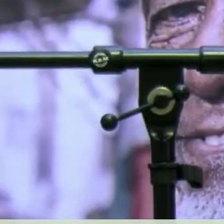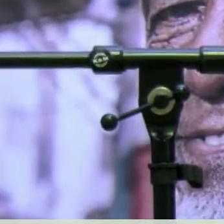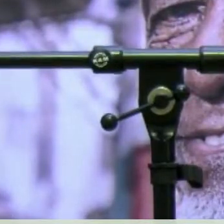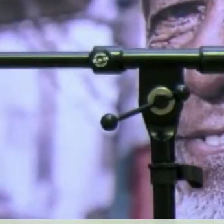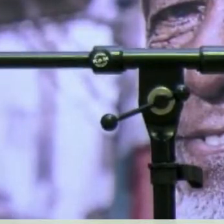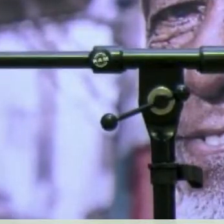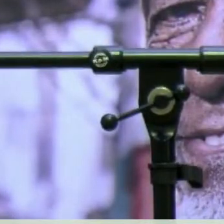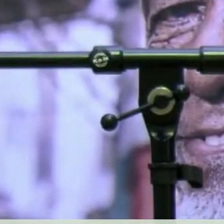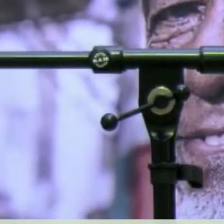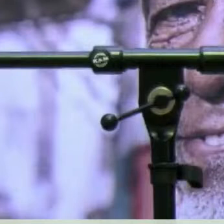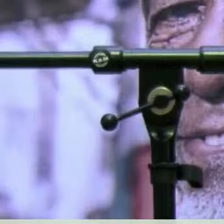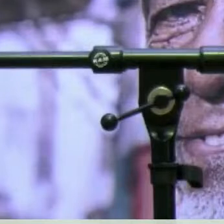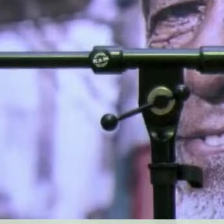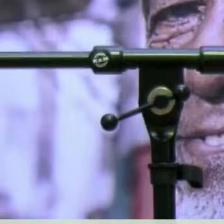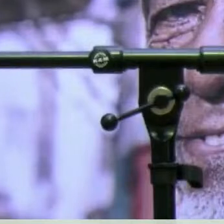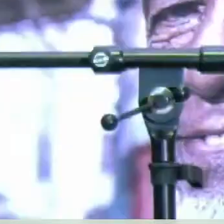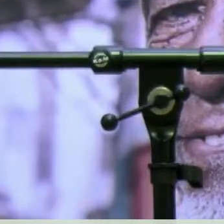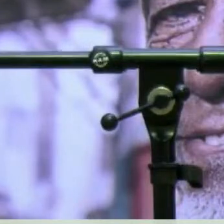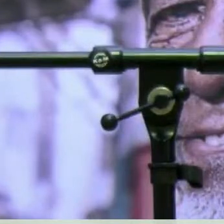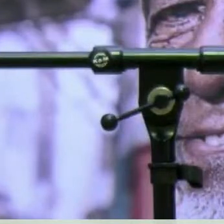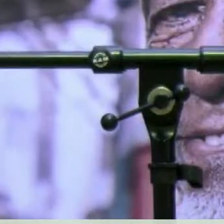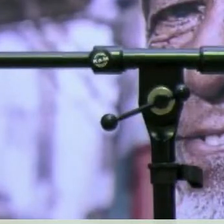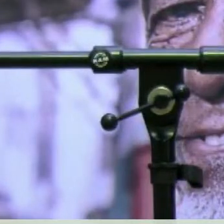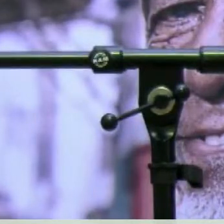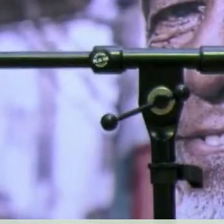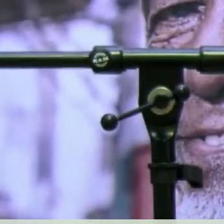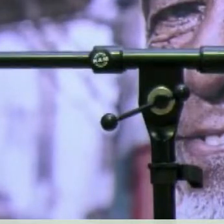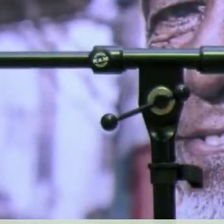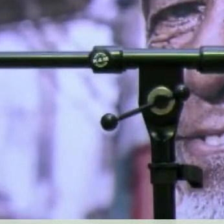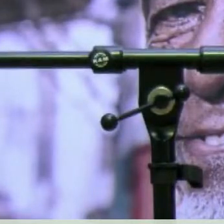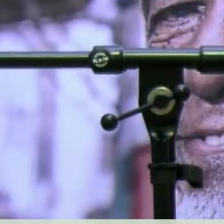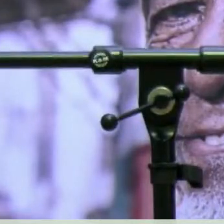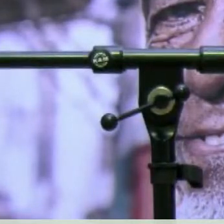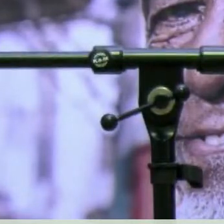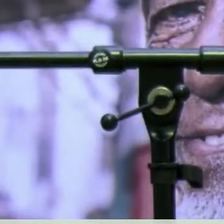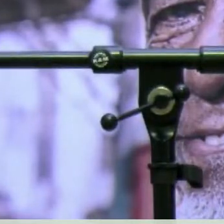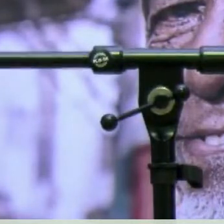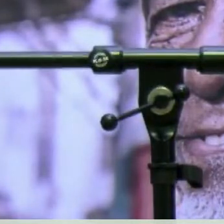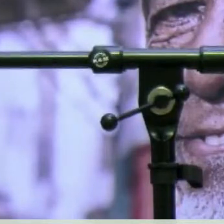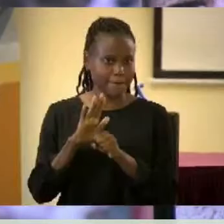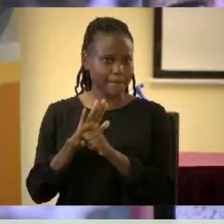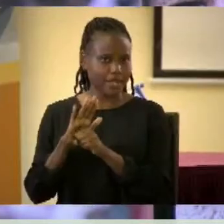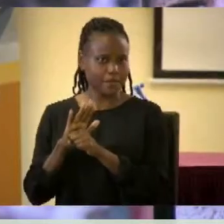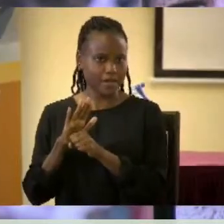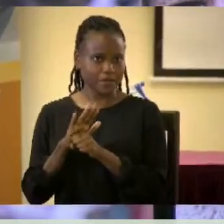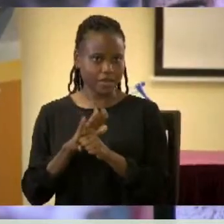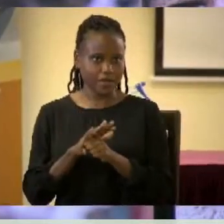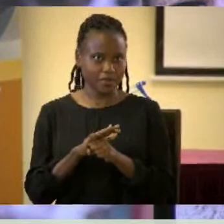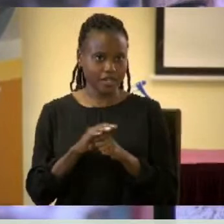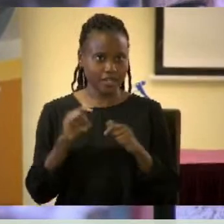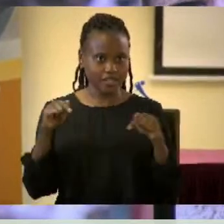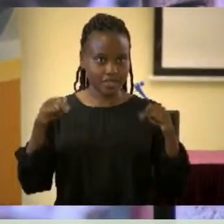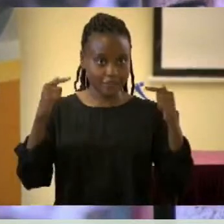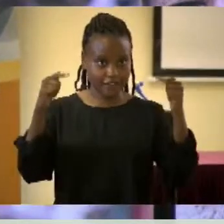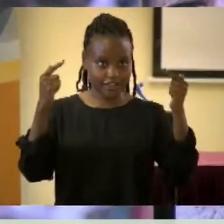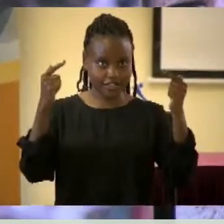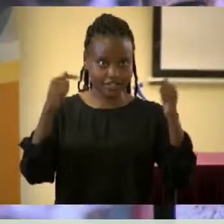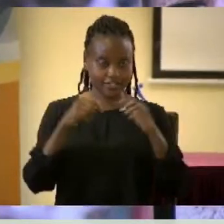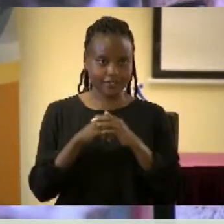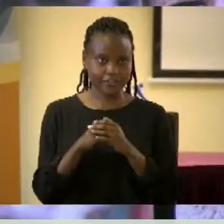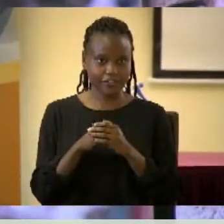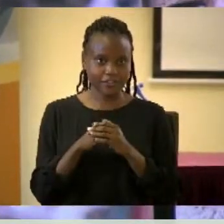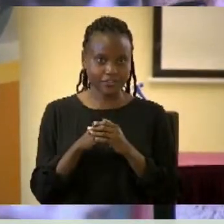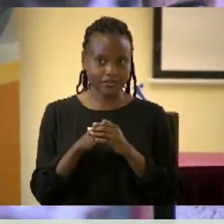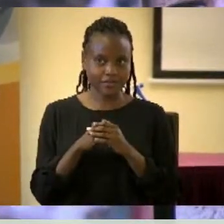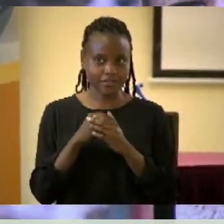Egerton University Faculty of Law is inviting me to one of their many, many events. I do not